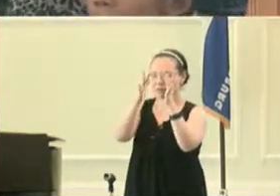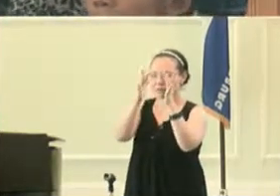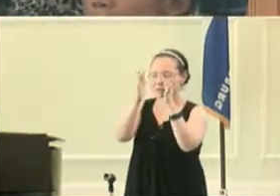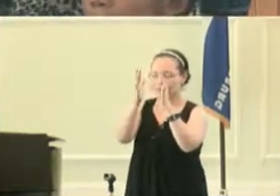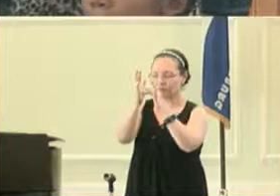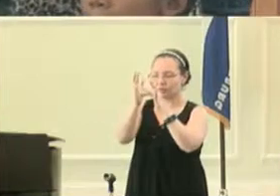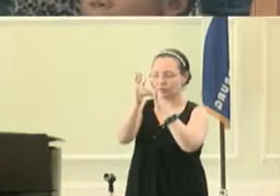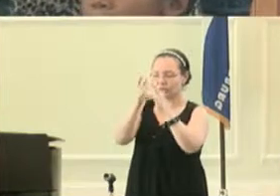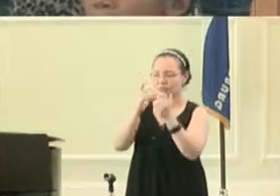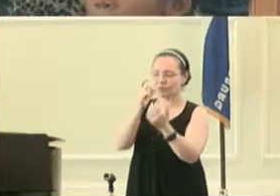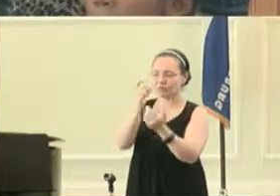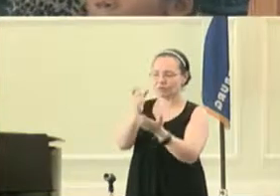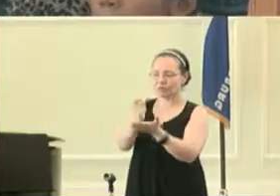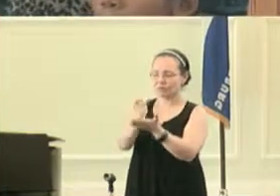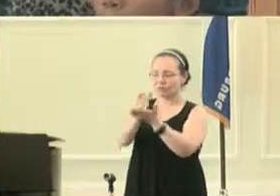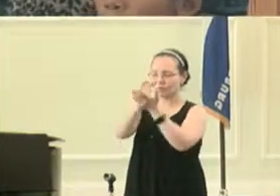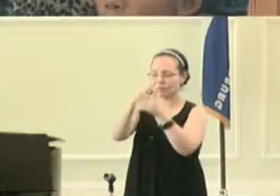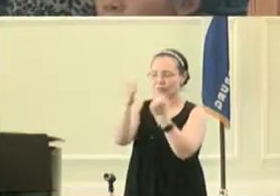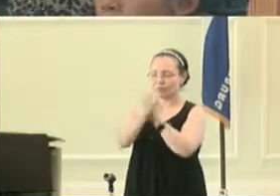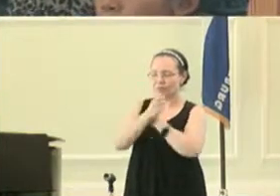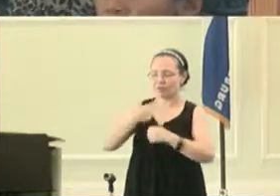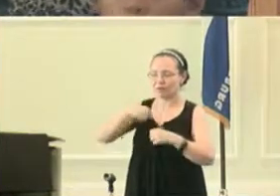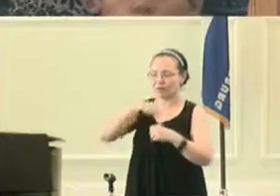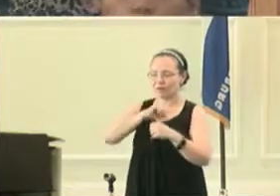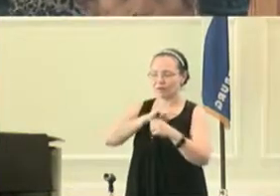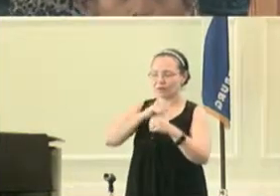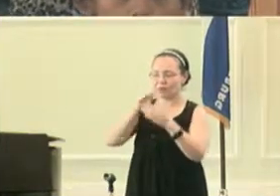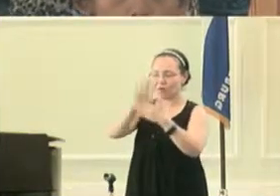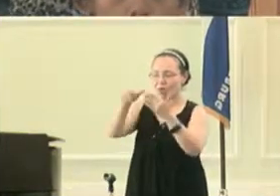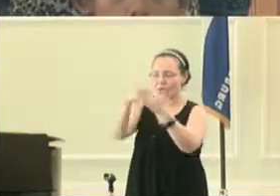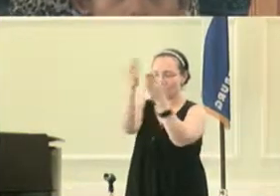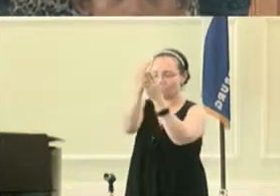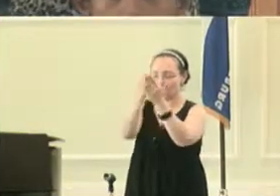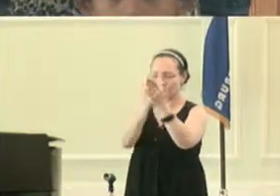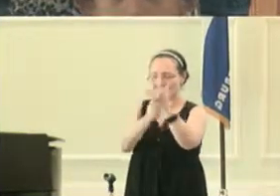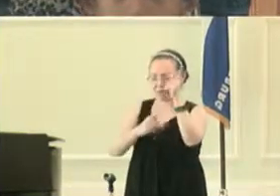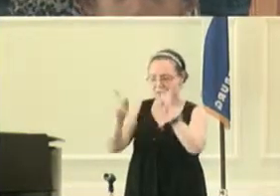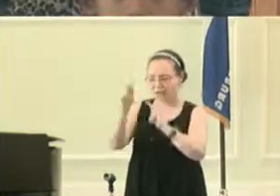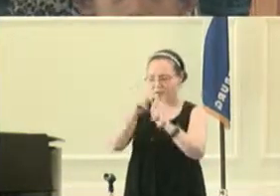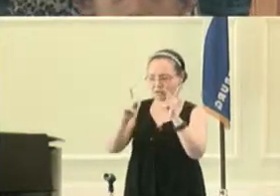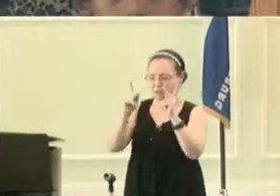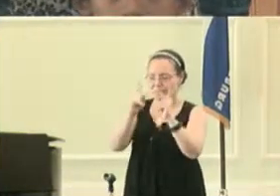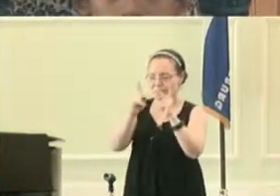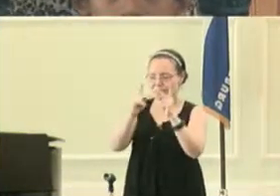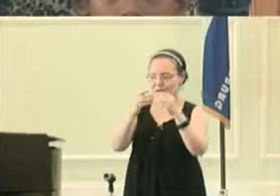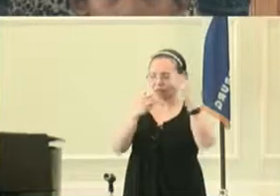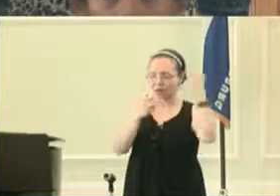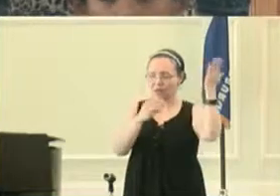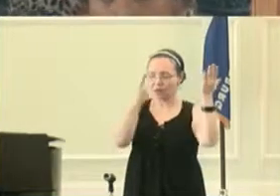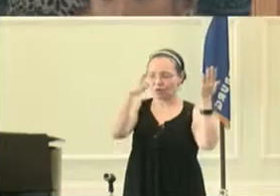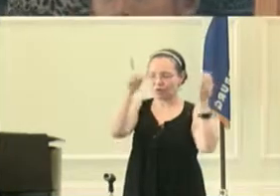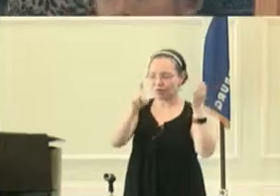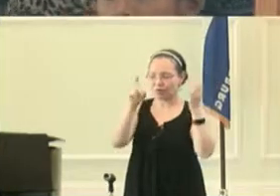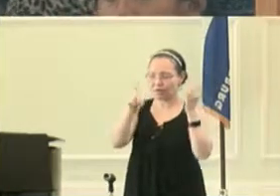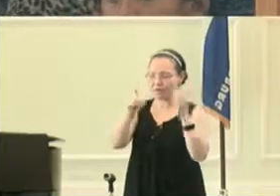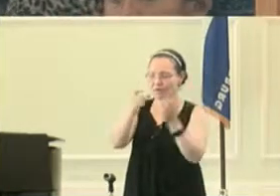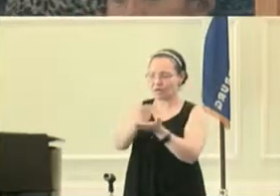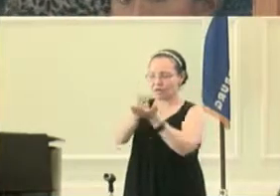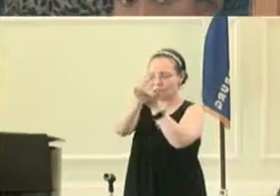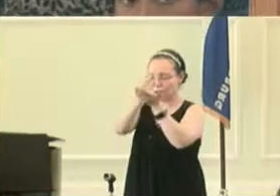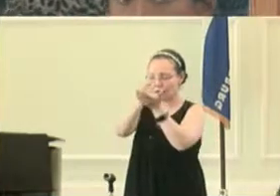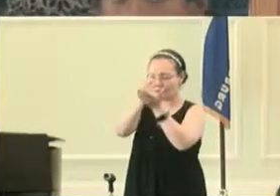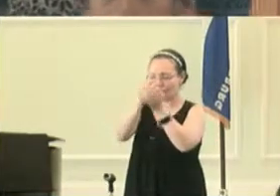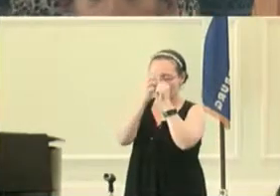of the members on our church prayer list. Be with our students who are graduating this year and bless them as they travel